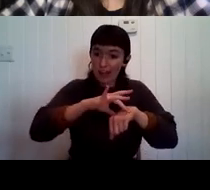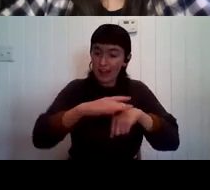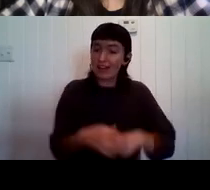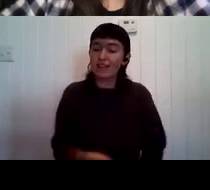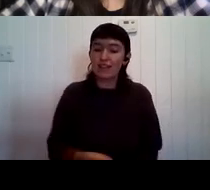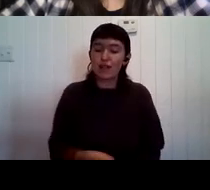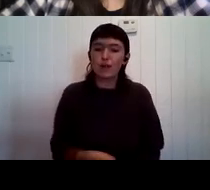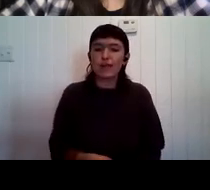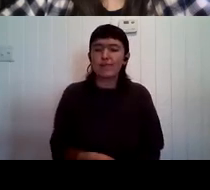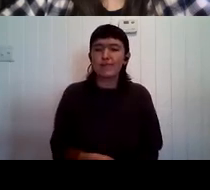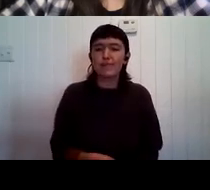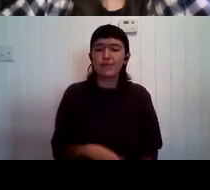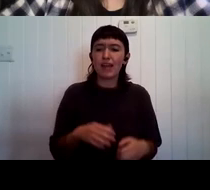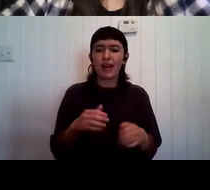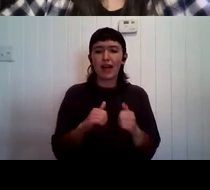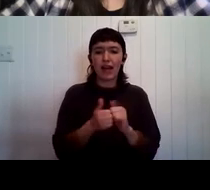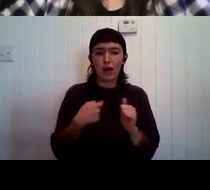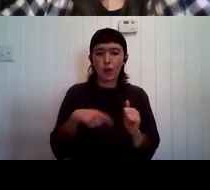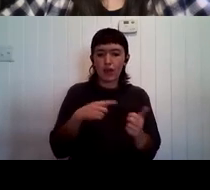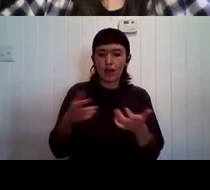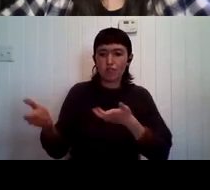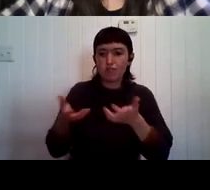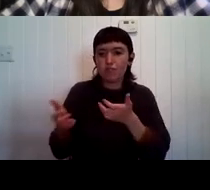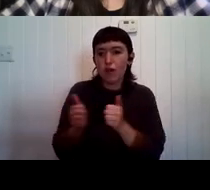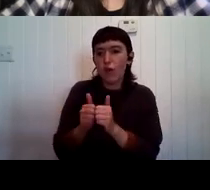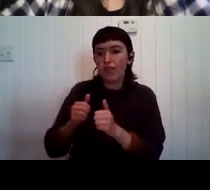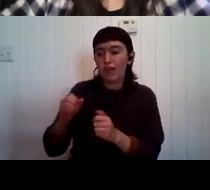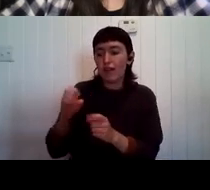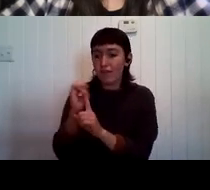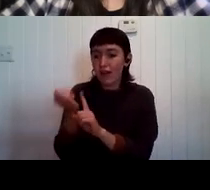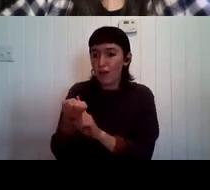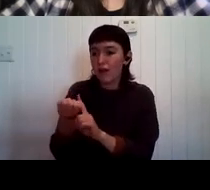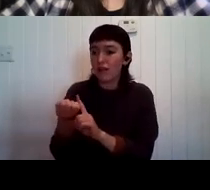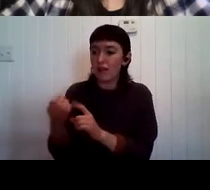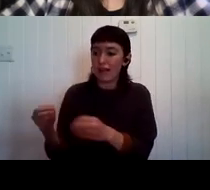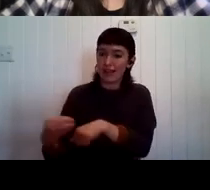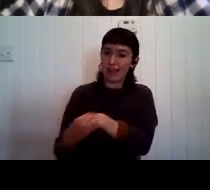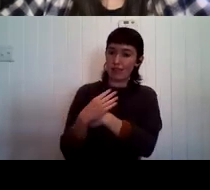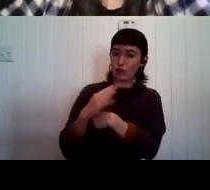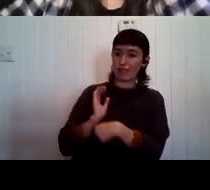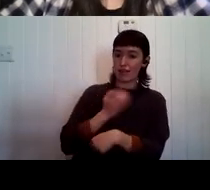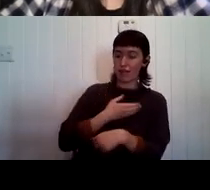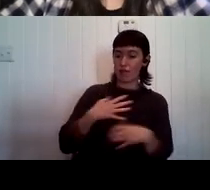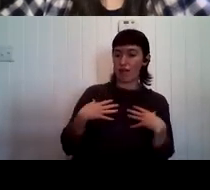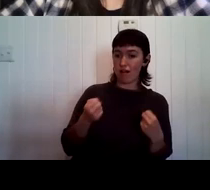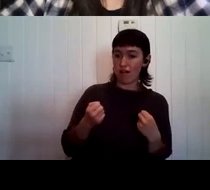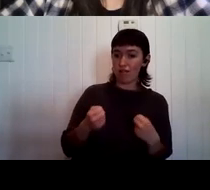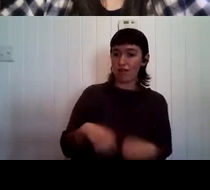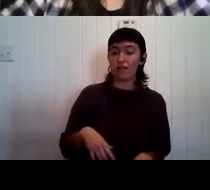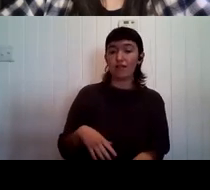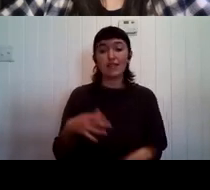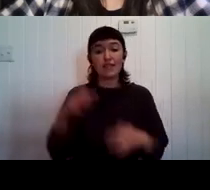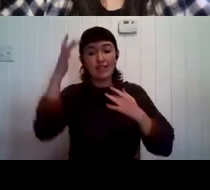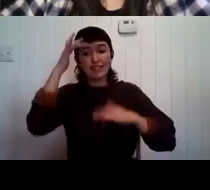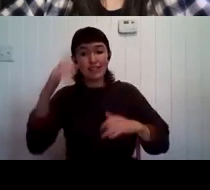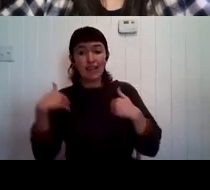the environment plays a role in our own health. And sick animals can cause sick people. Sick people can cause